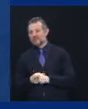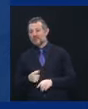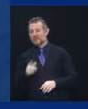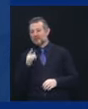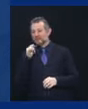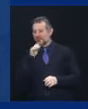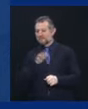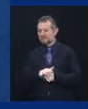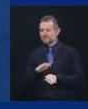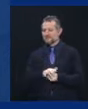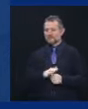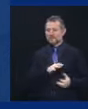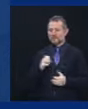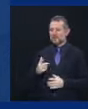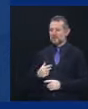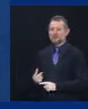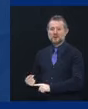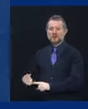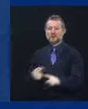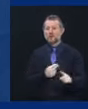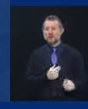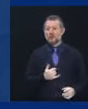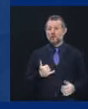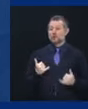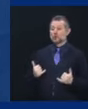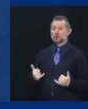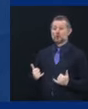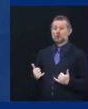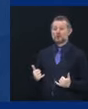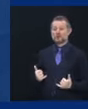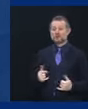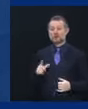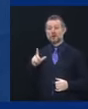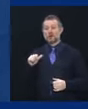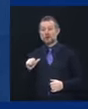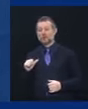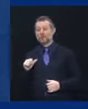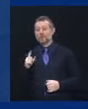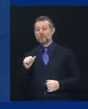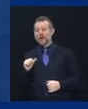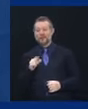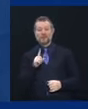the currently eligible population. Okay?